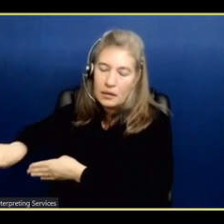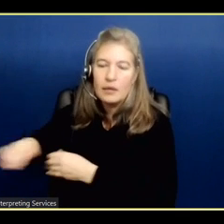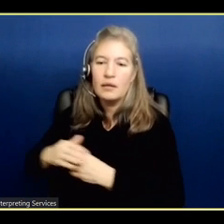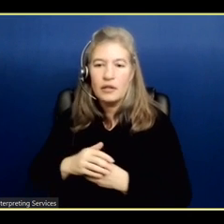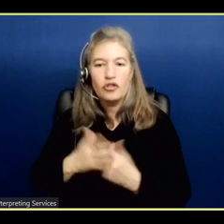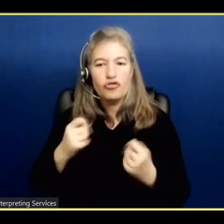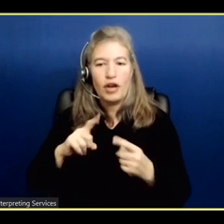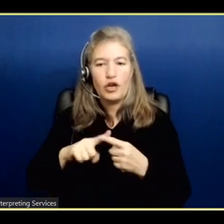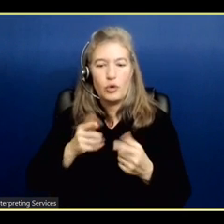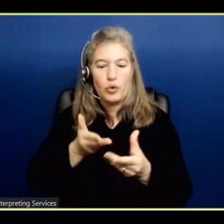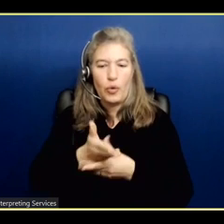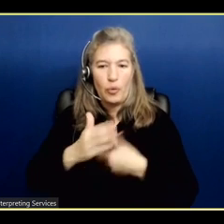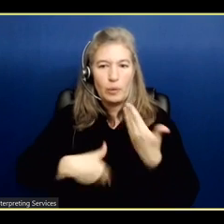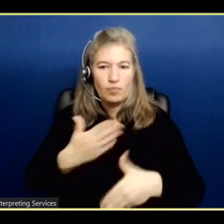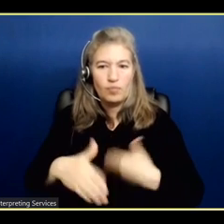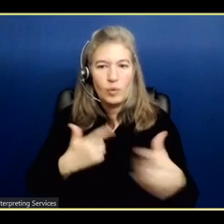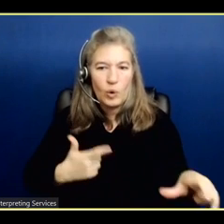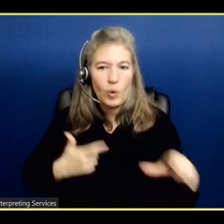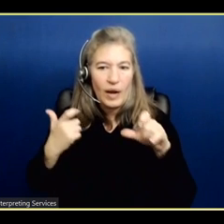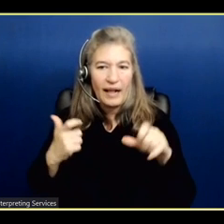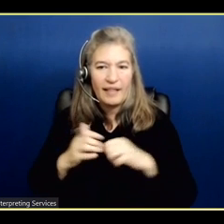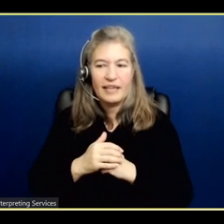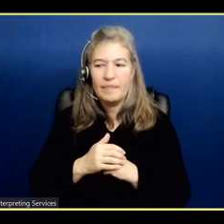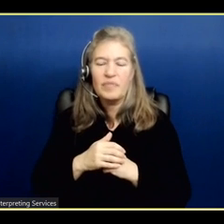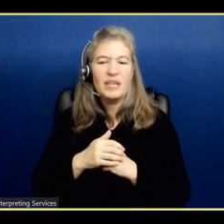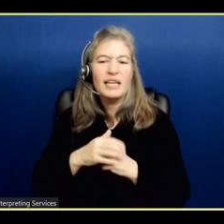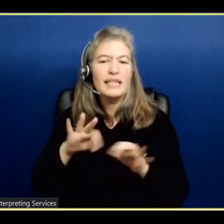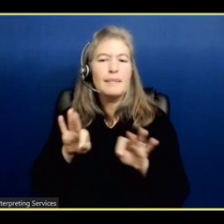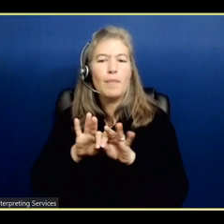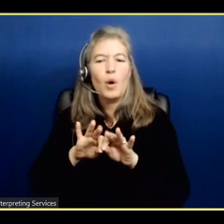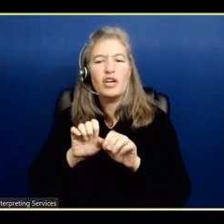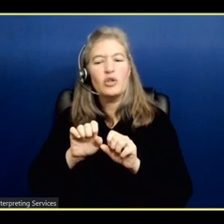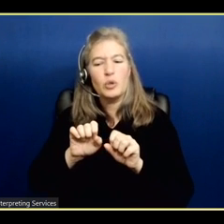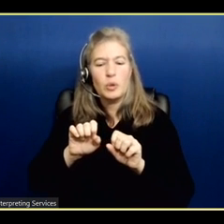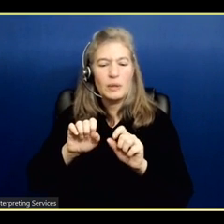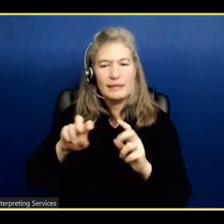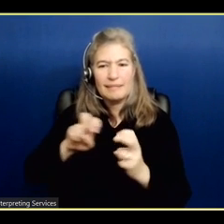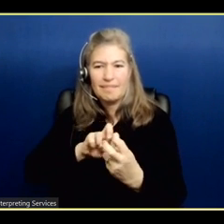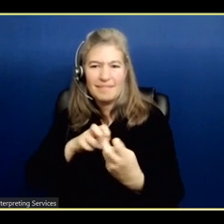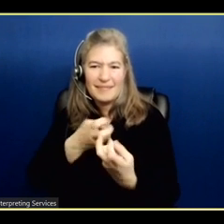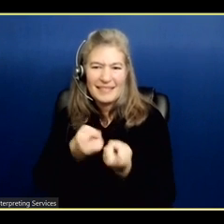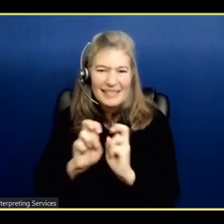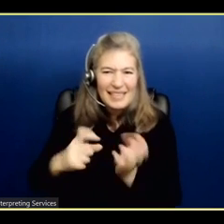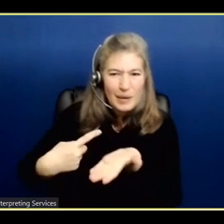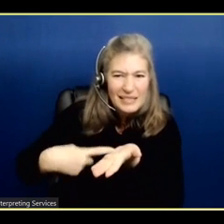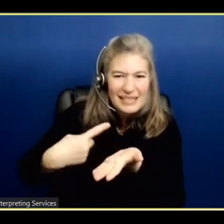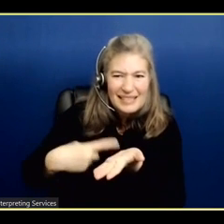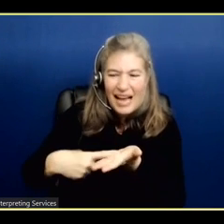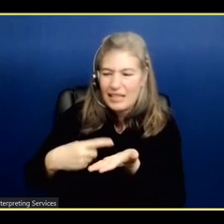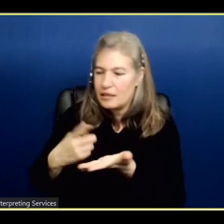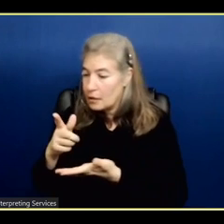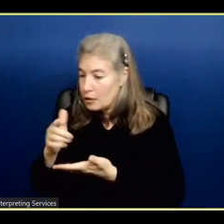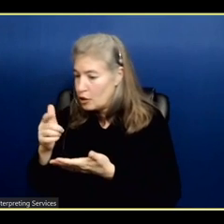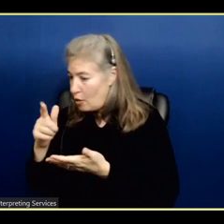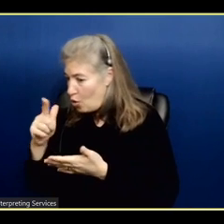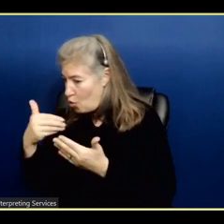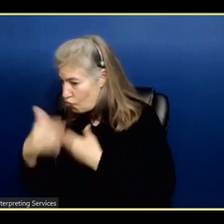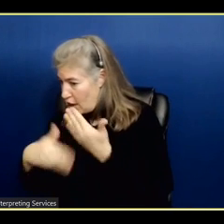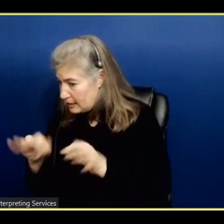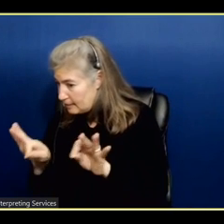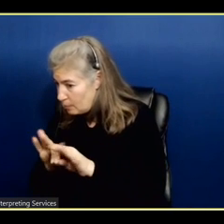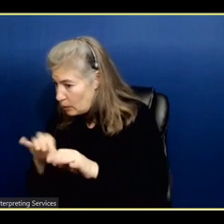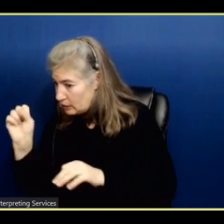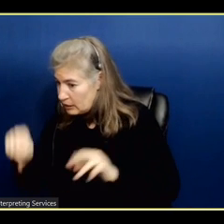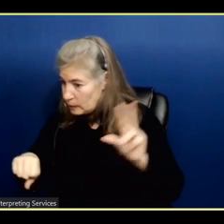contract process for those grants so we can get money out the door as quickly as possible for those funds. In the longer term, I'm